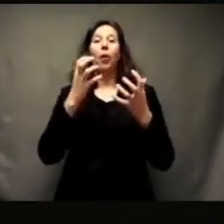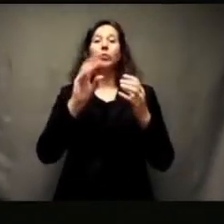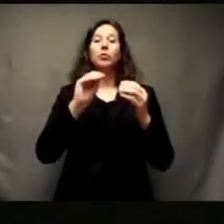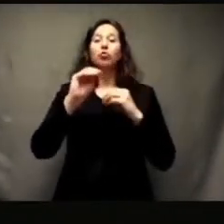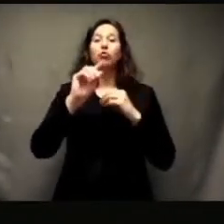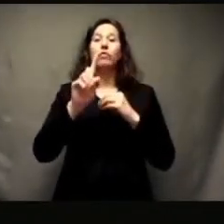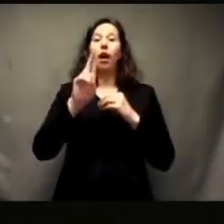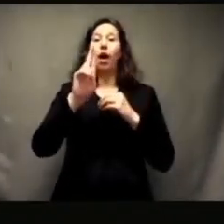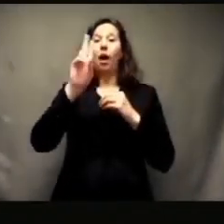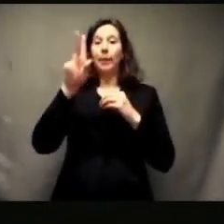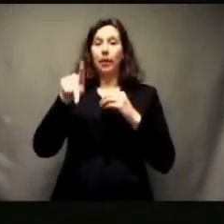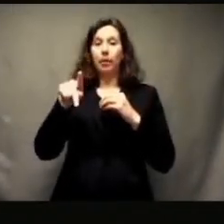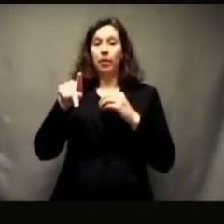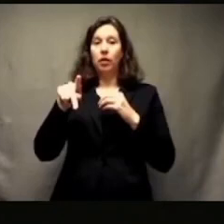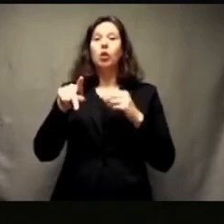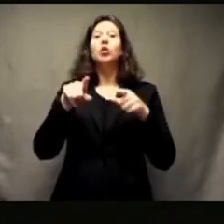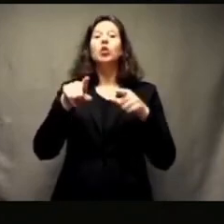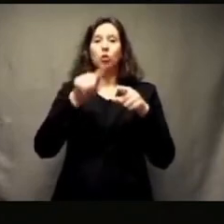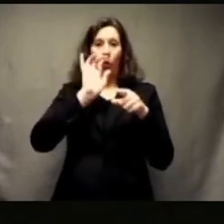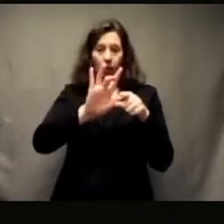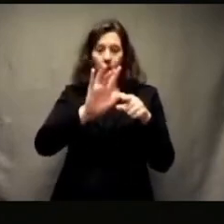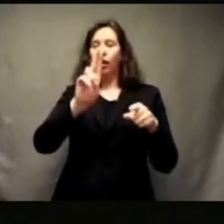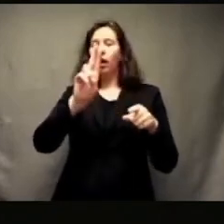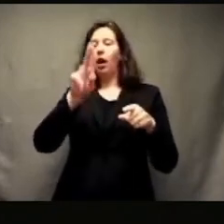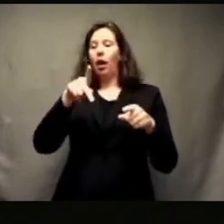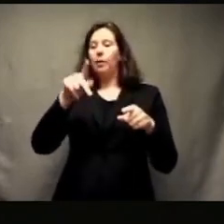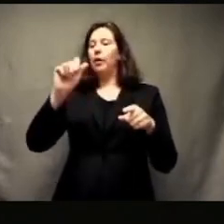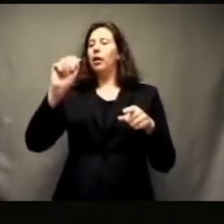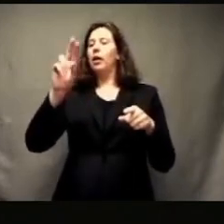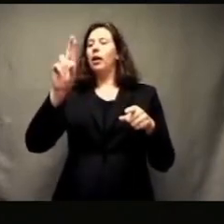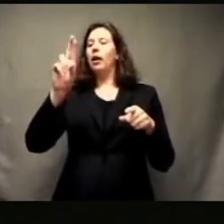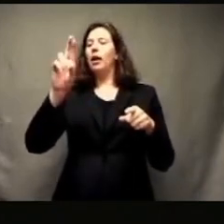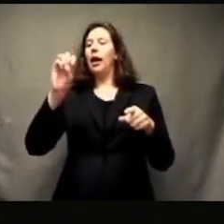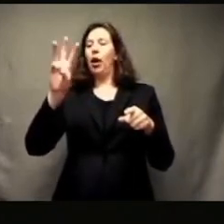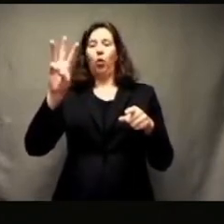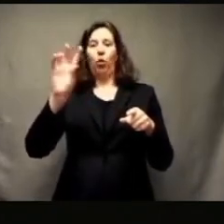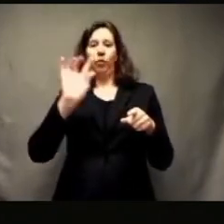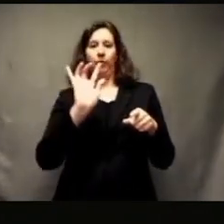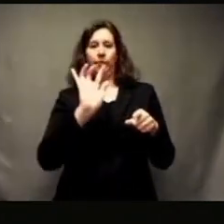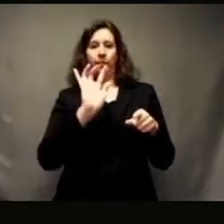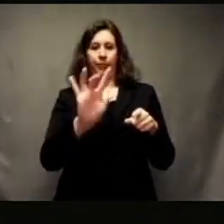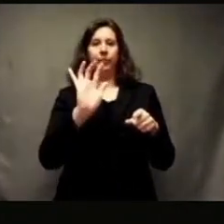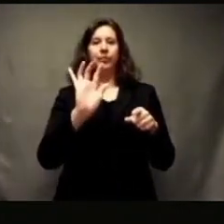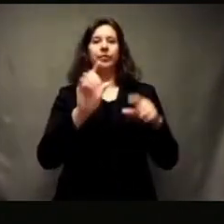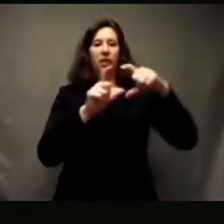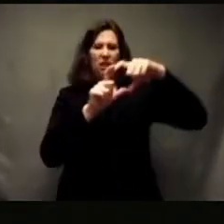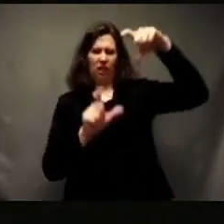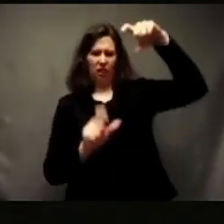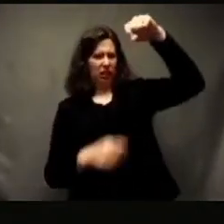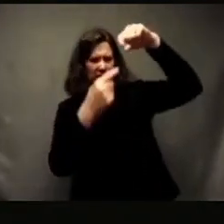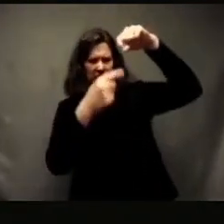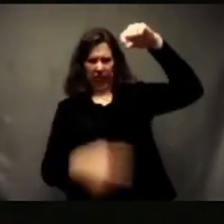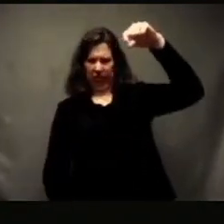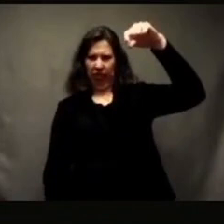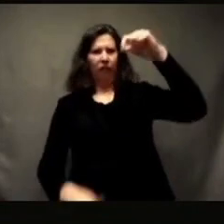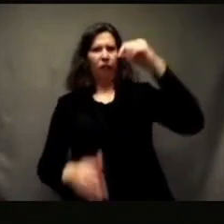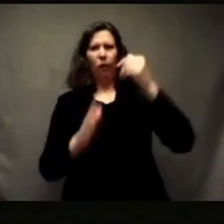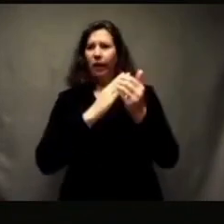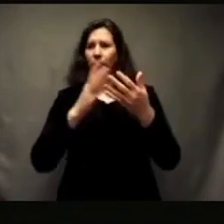going to click on the up arrow in this menu list. So I'm going to select that